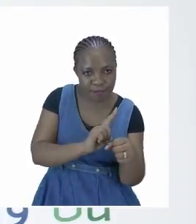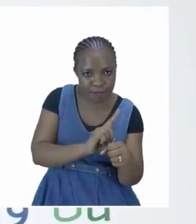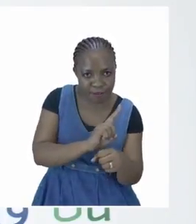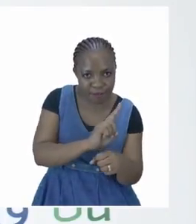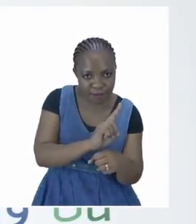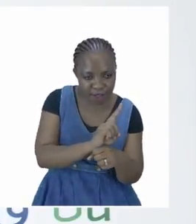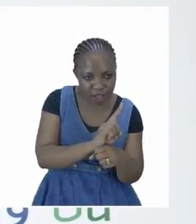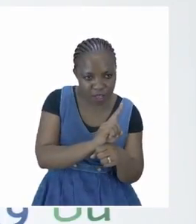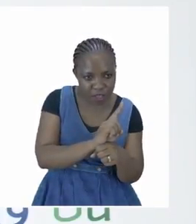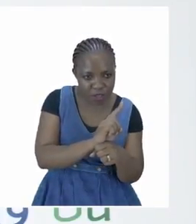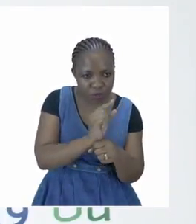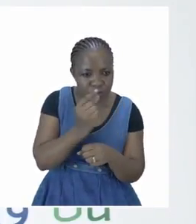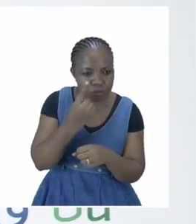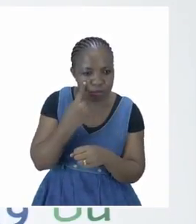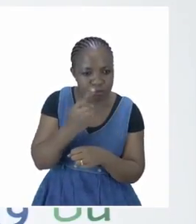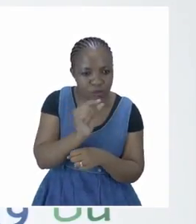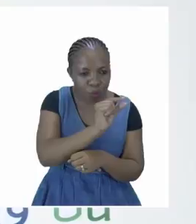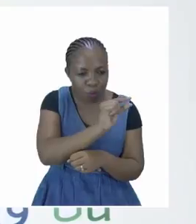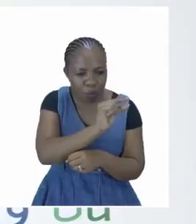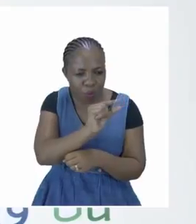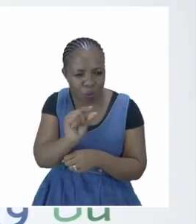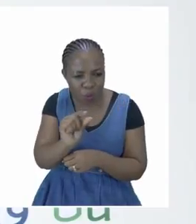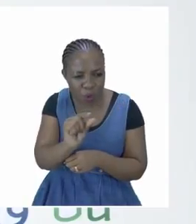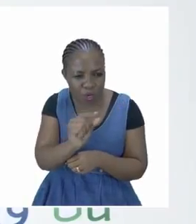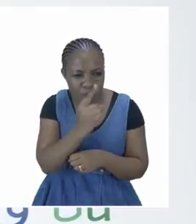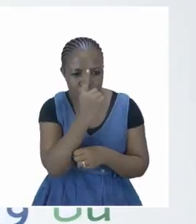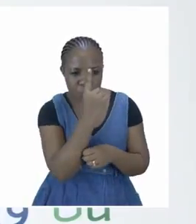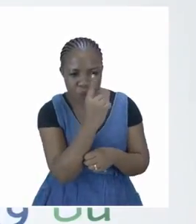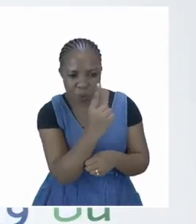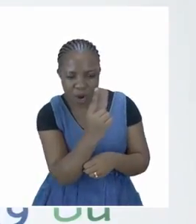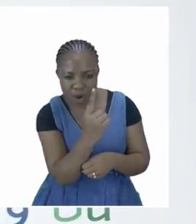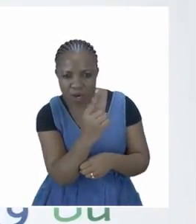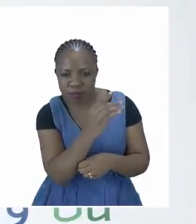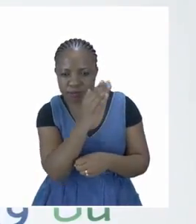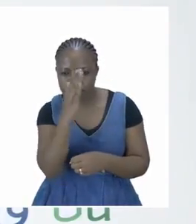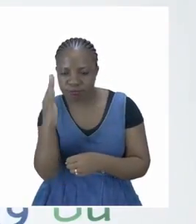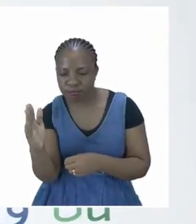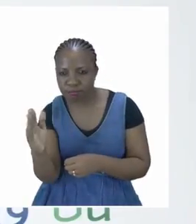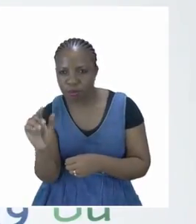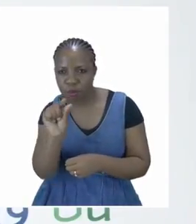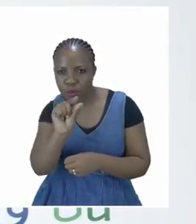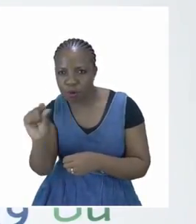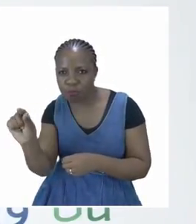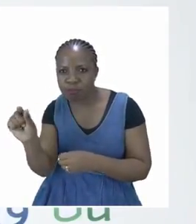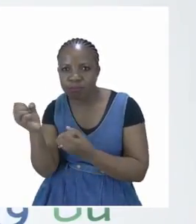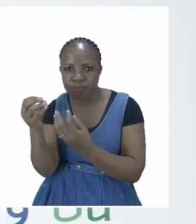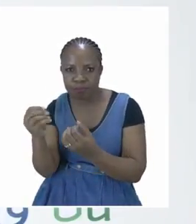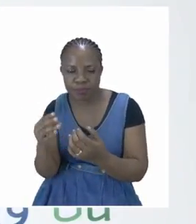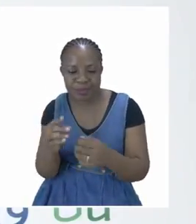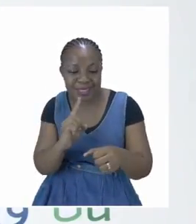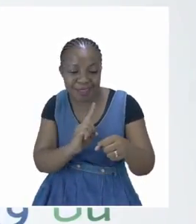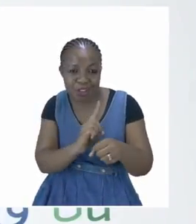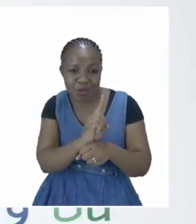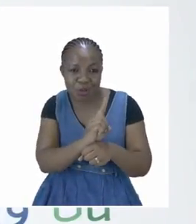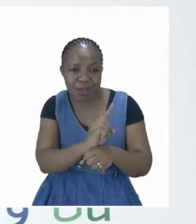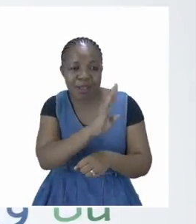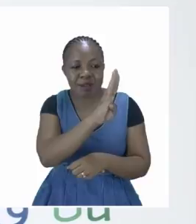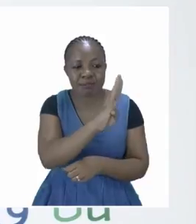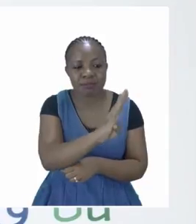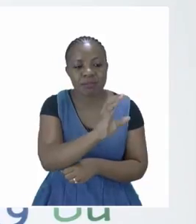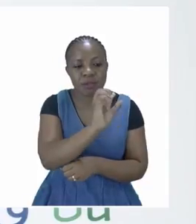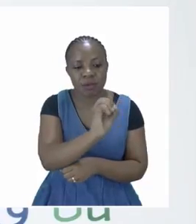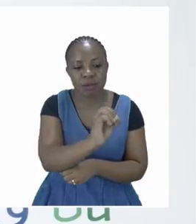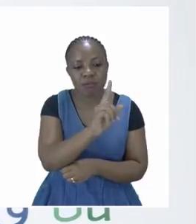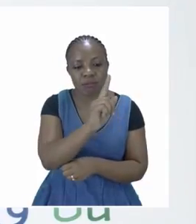a plural. Let's take a look at the first one. The first one says bottle.